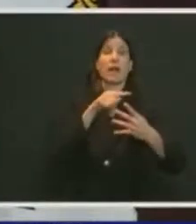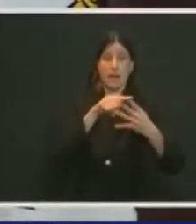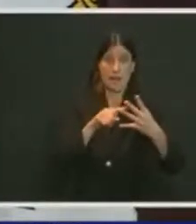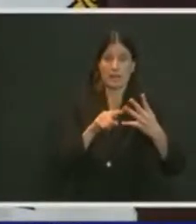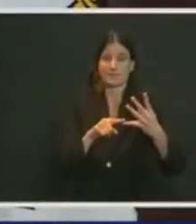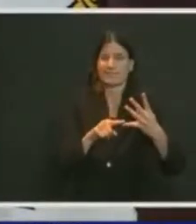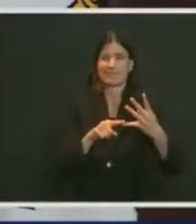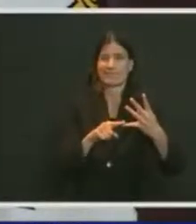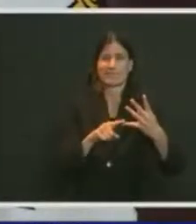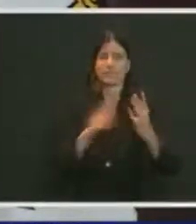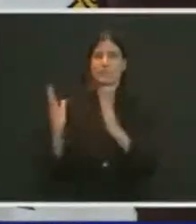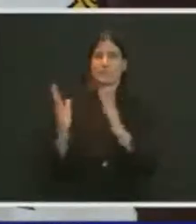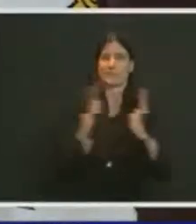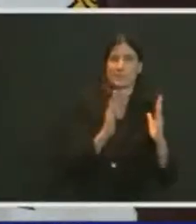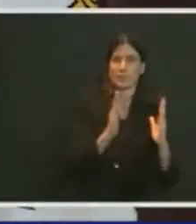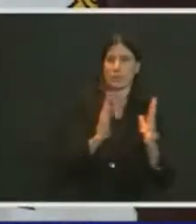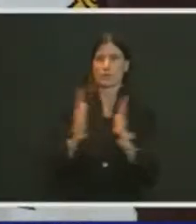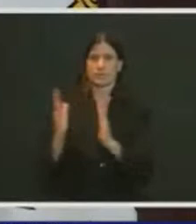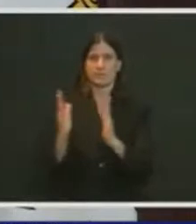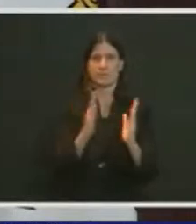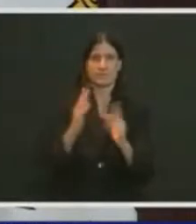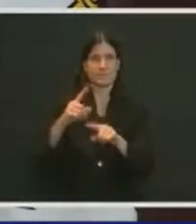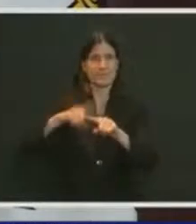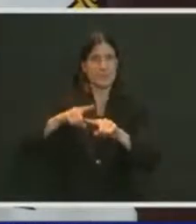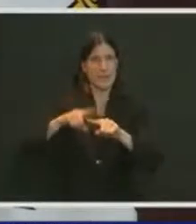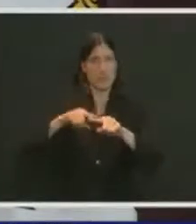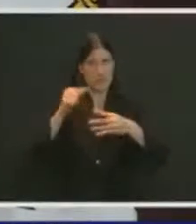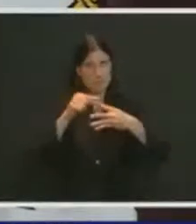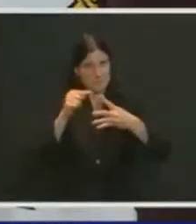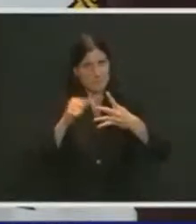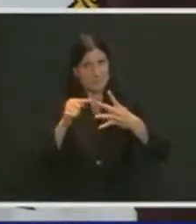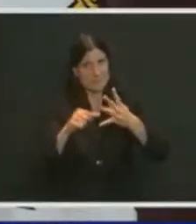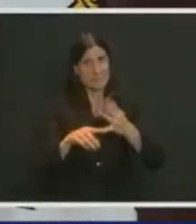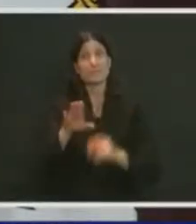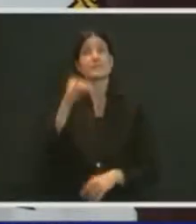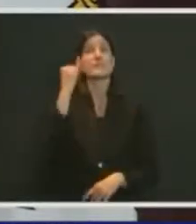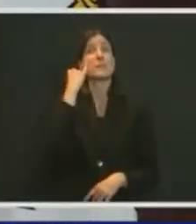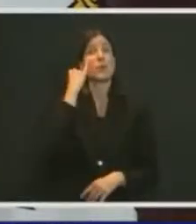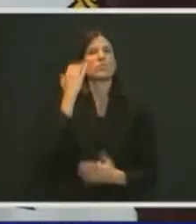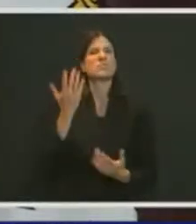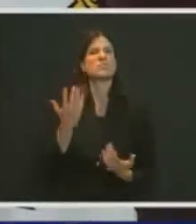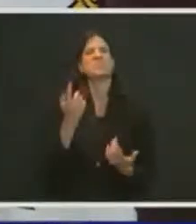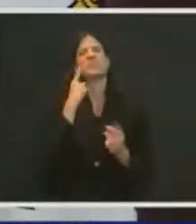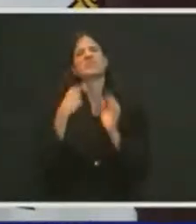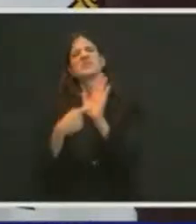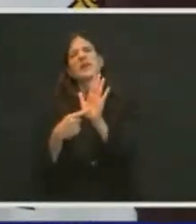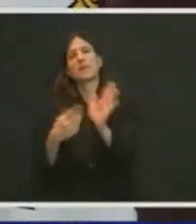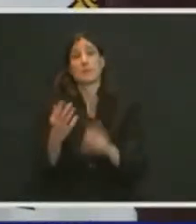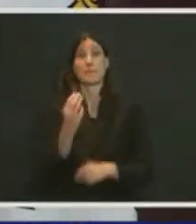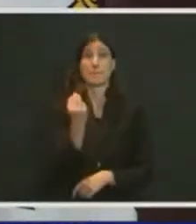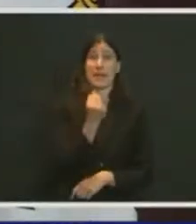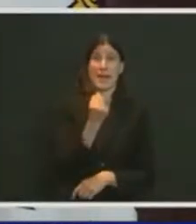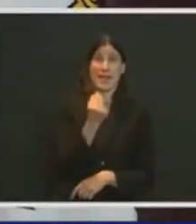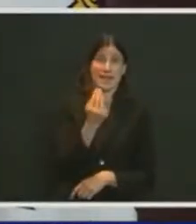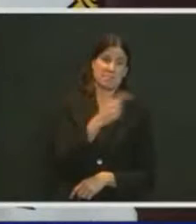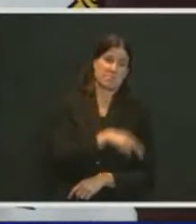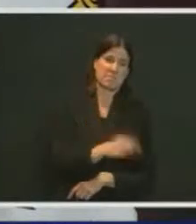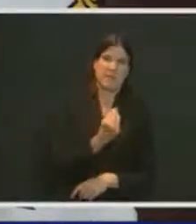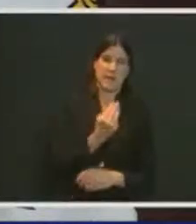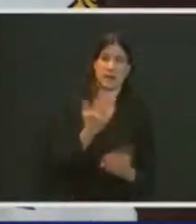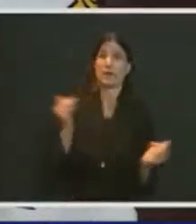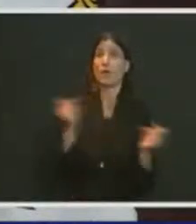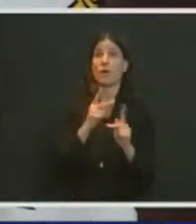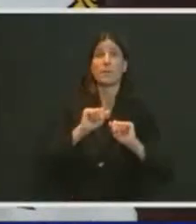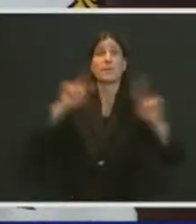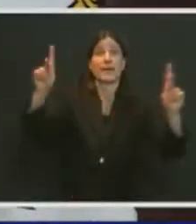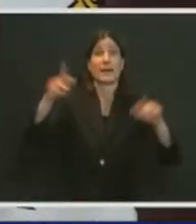beach. We let that happen for a couple weeks. If at that 2-week point you made more changes, you